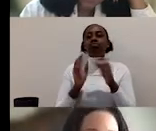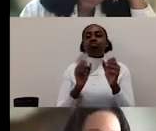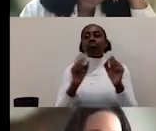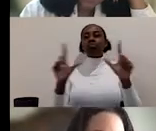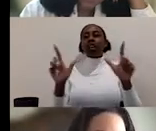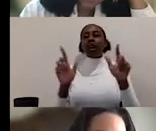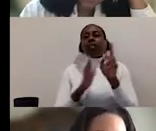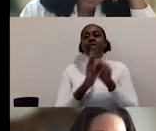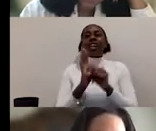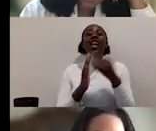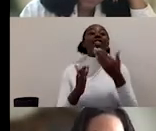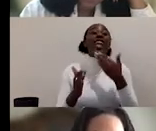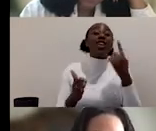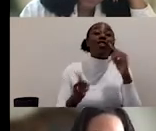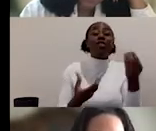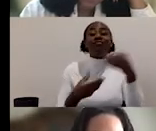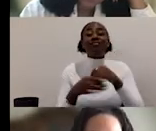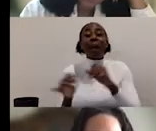us.